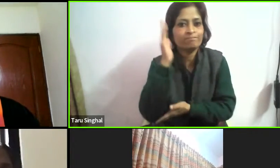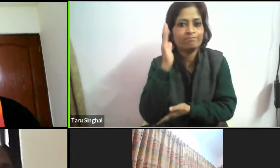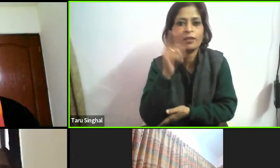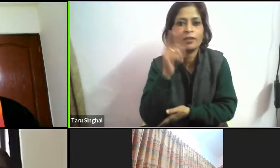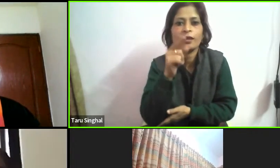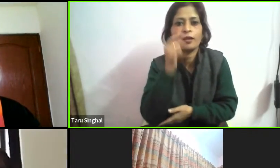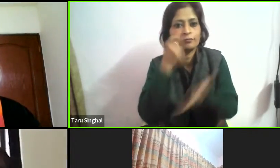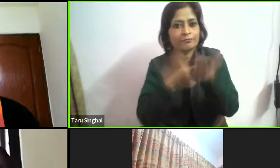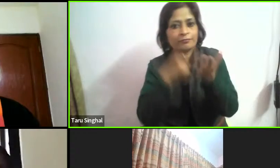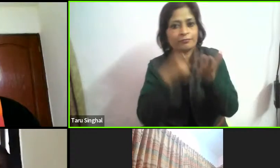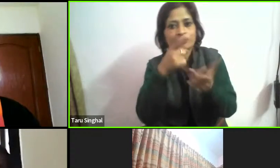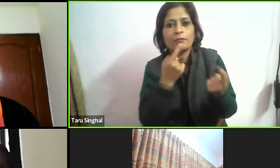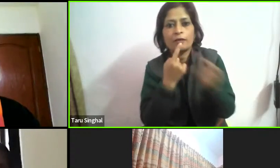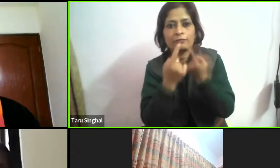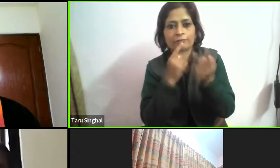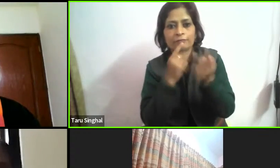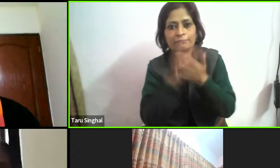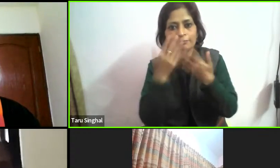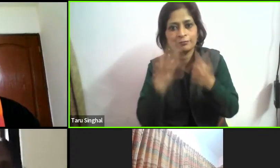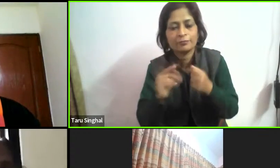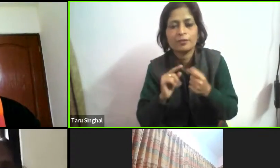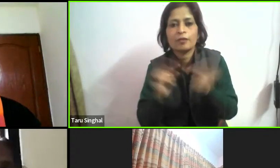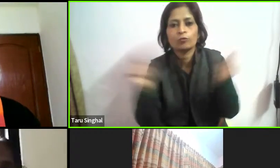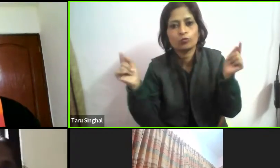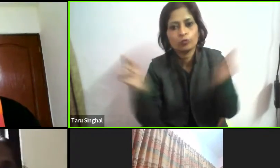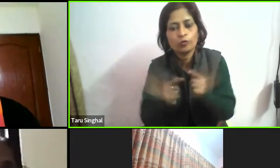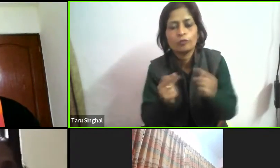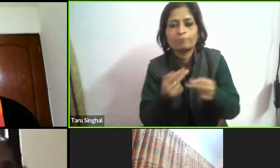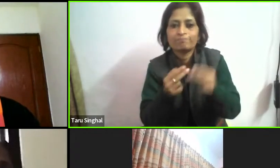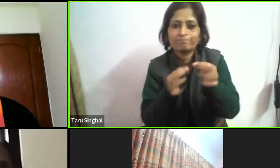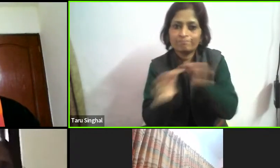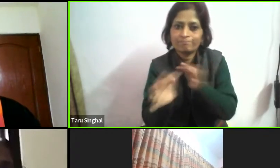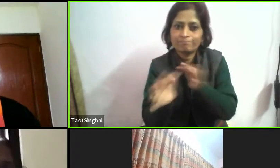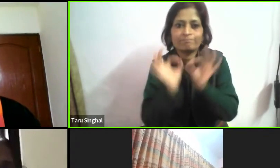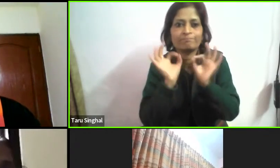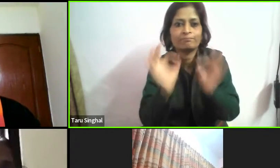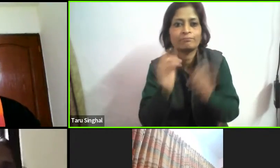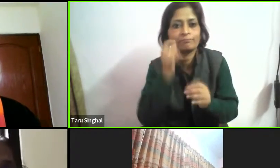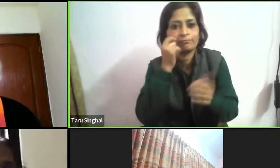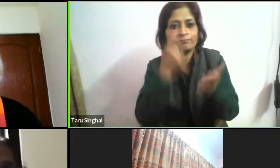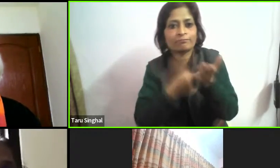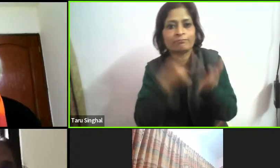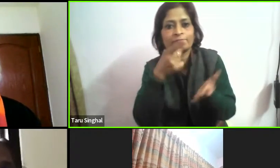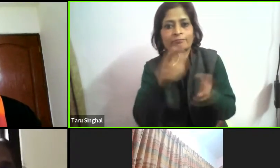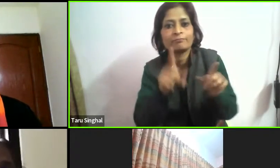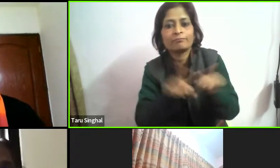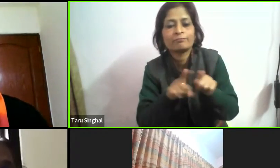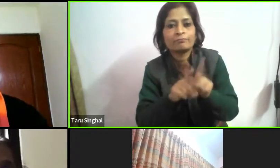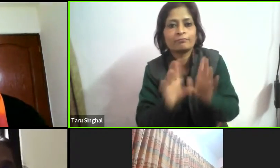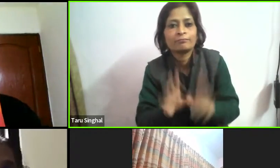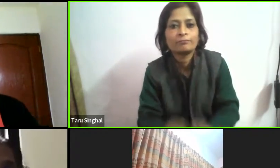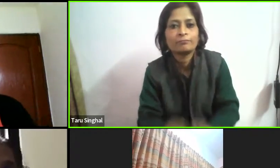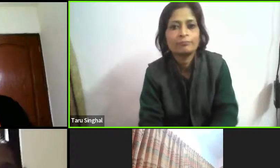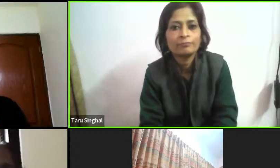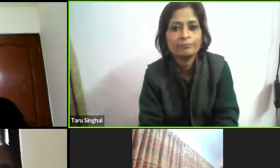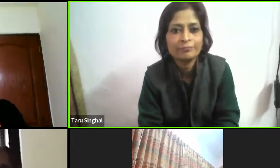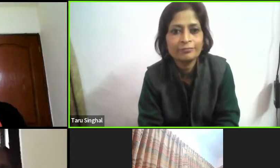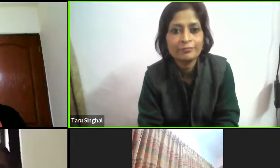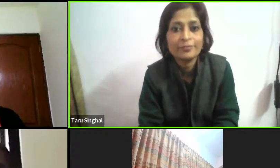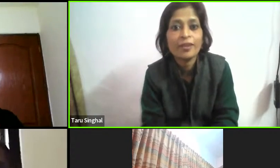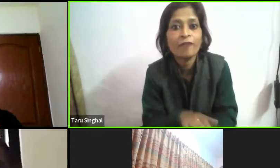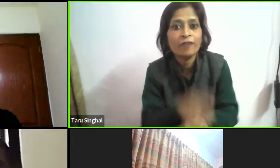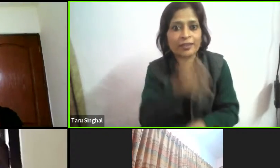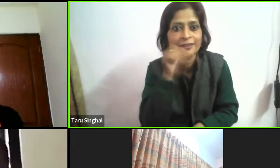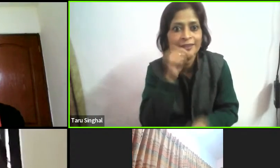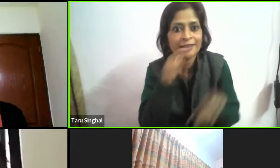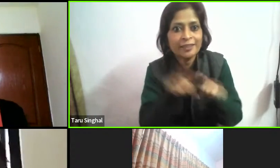Professor Richard. It's always a pleasure to hear you speak. So just for you, there's some excellent fish curry waiting for you whenever you're able to get back